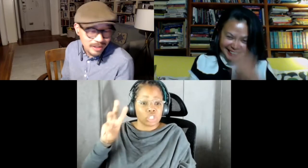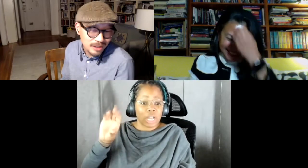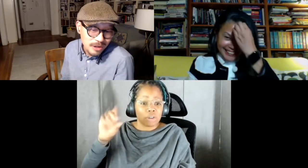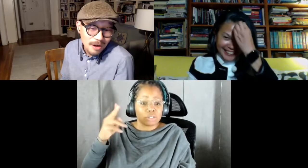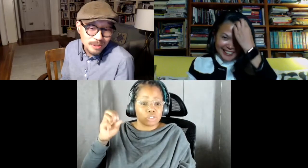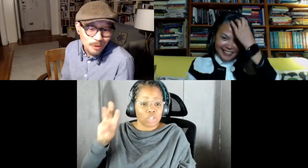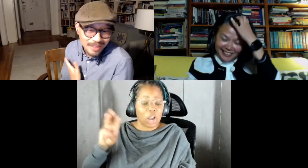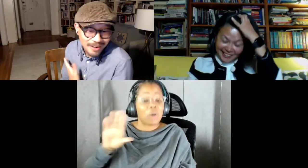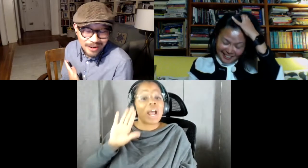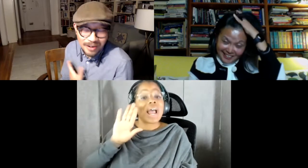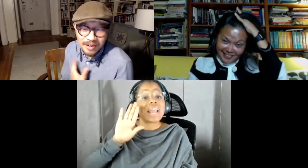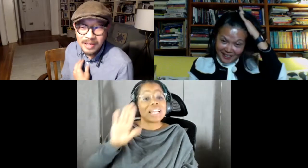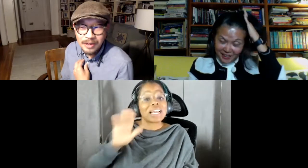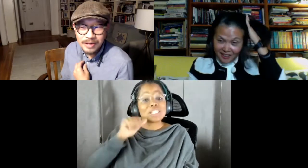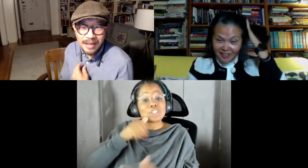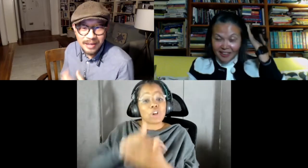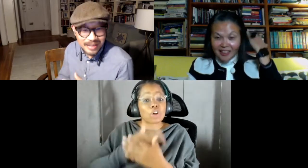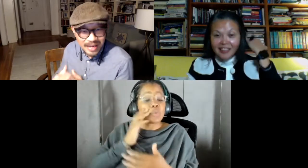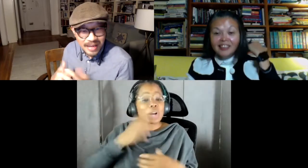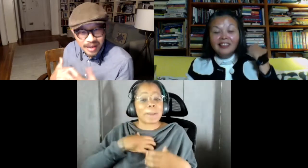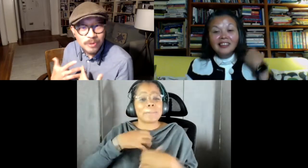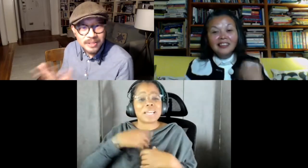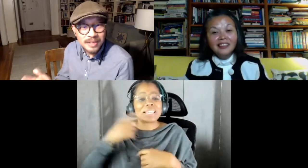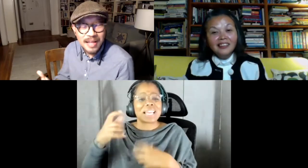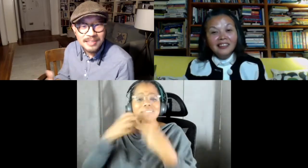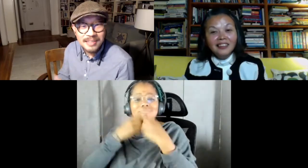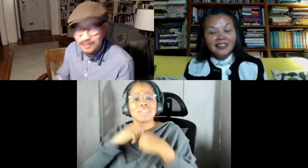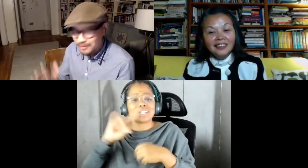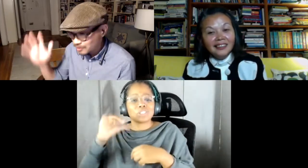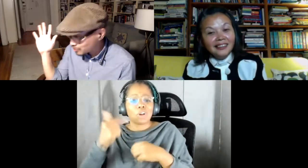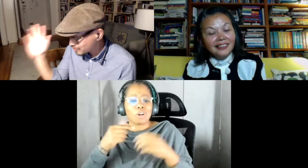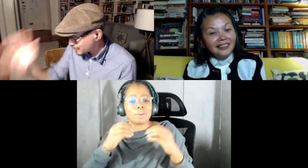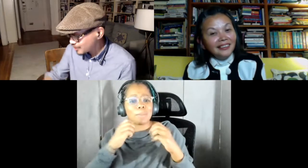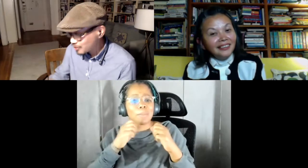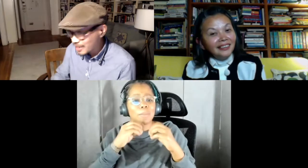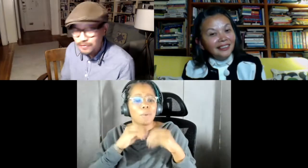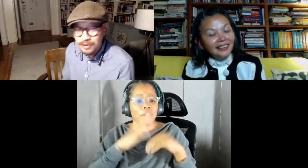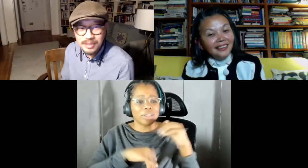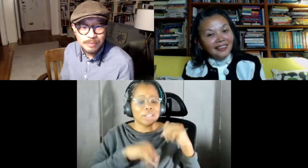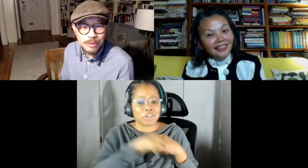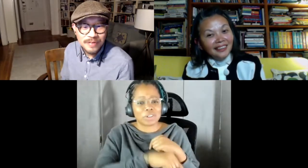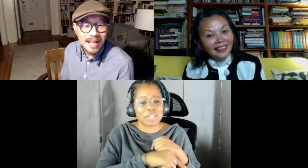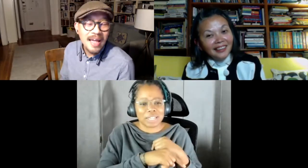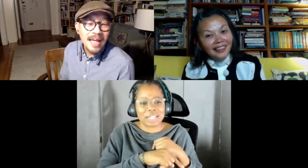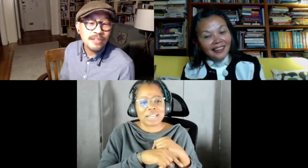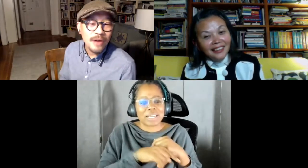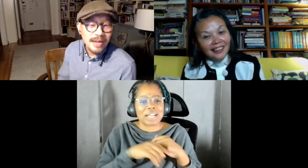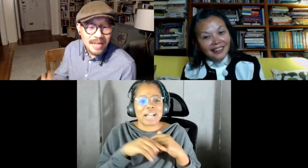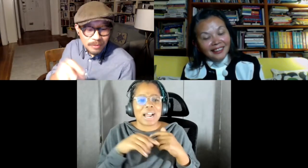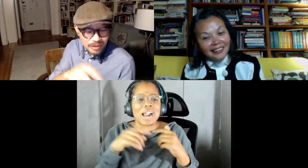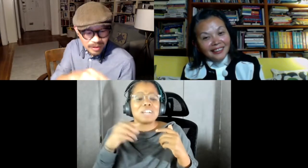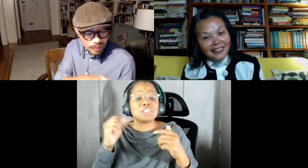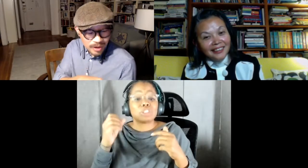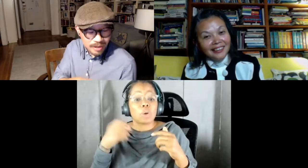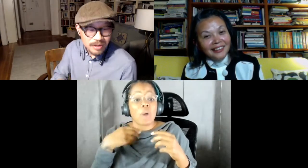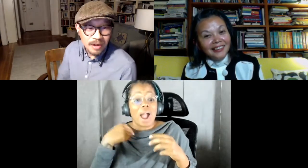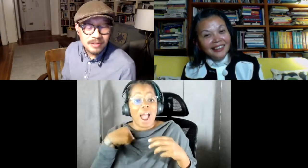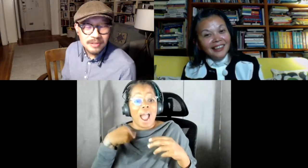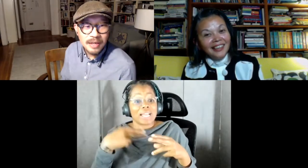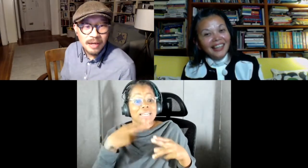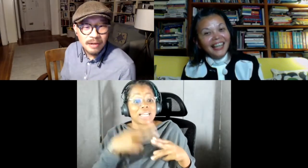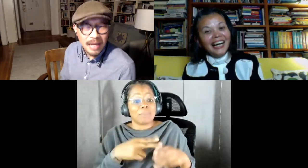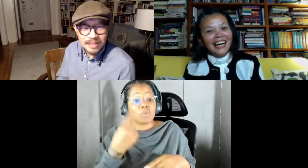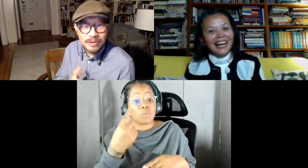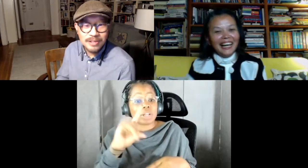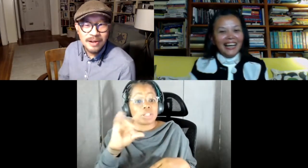loved the dogs more than her, almost in a classical transference kind of move. And so I named one of the